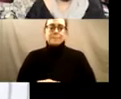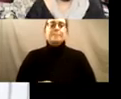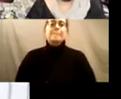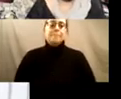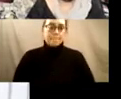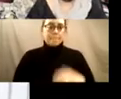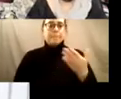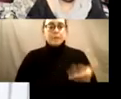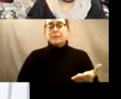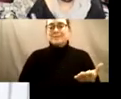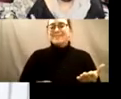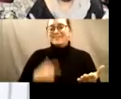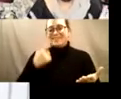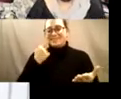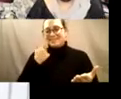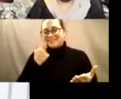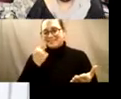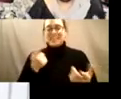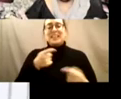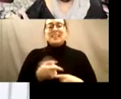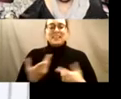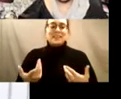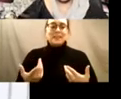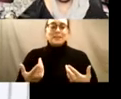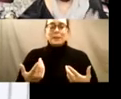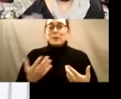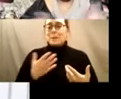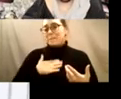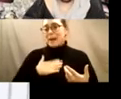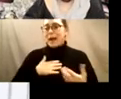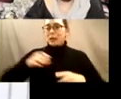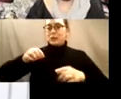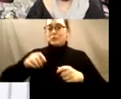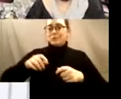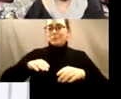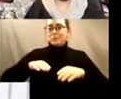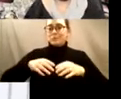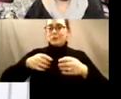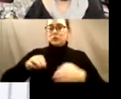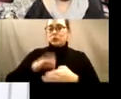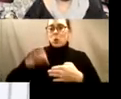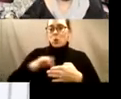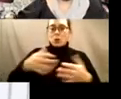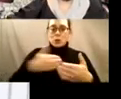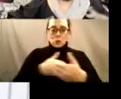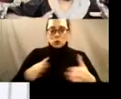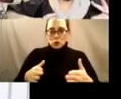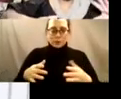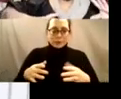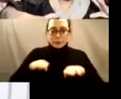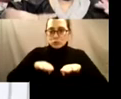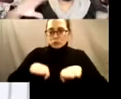And then this is a scene of my sewing room, which doesn't look like this anymore. And so there's a